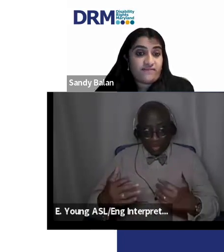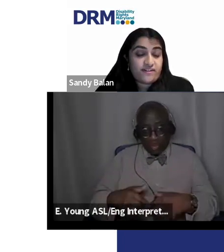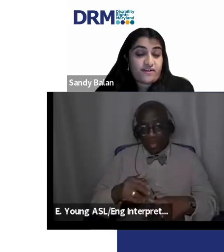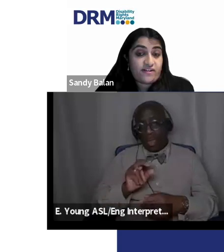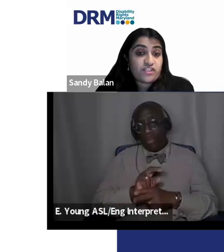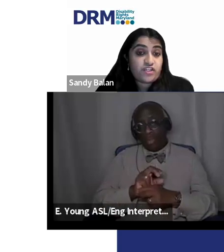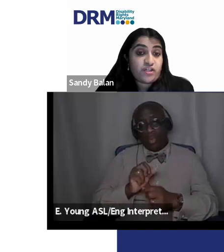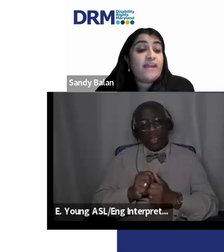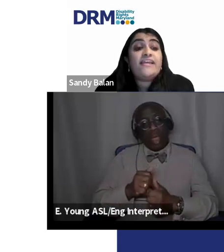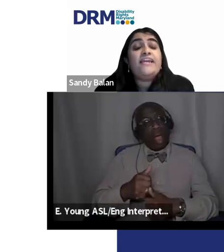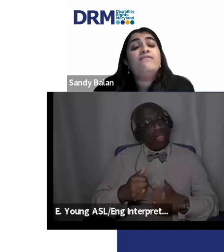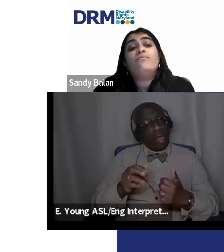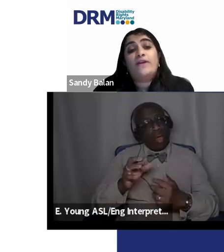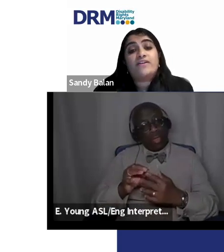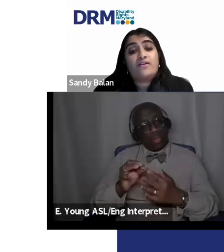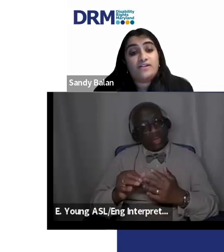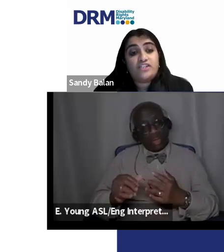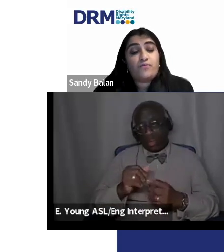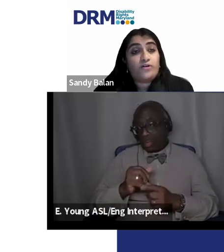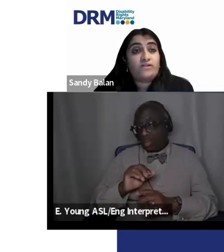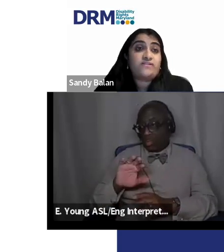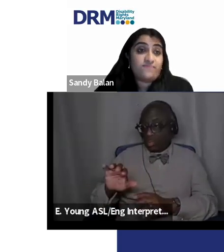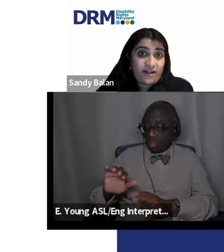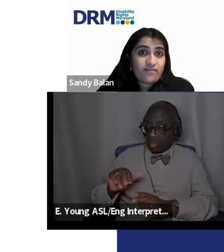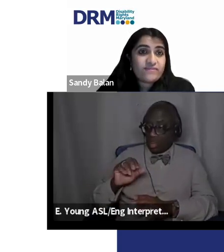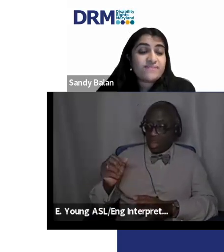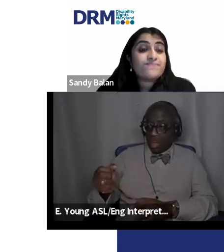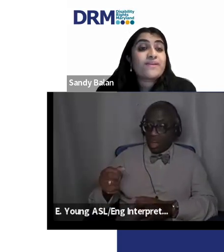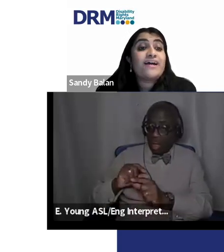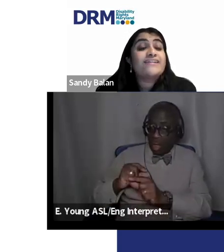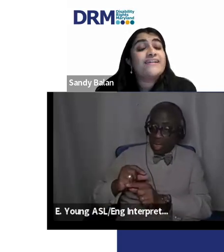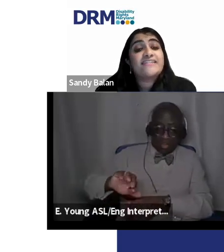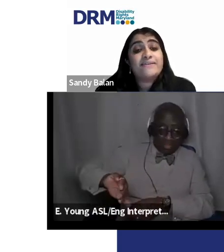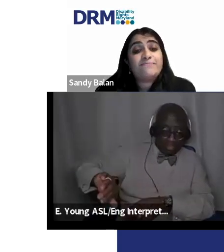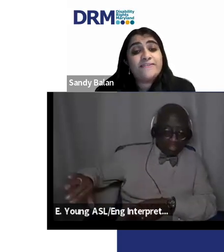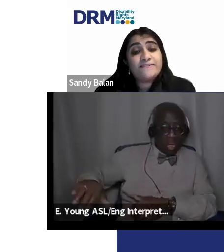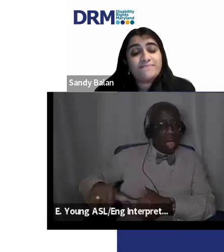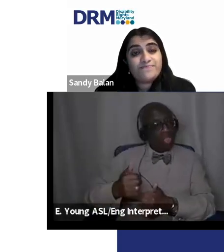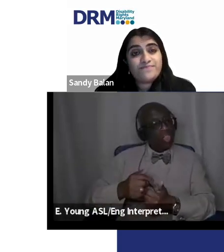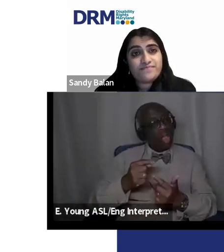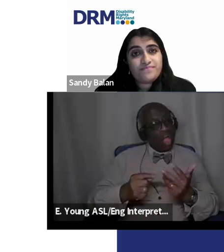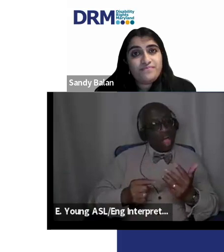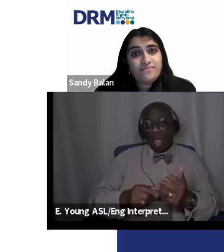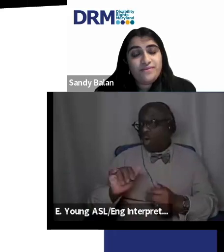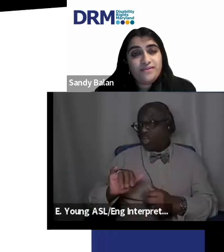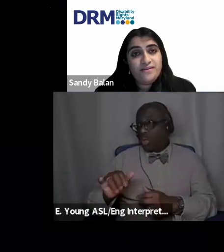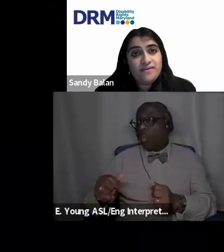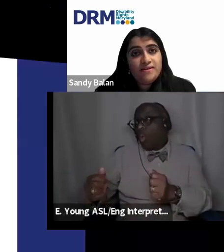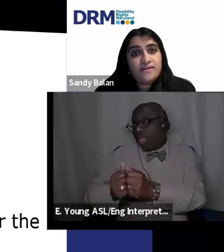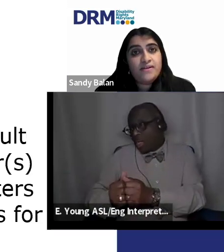other alternatives to guardianship and even with guardianship orders themselves. Next slide, please.